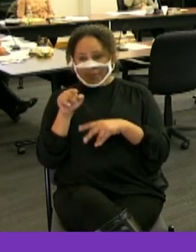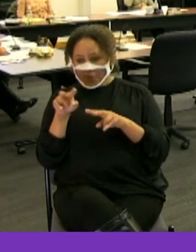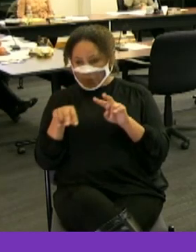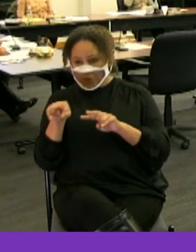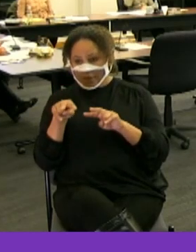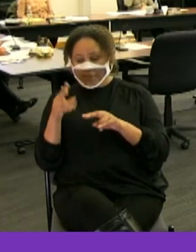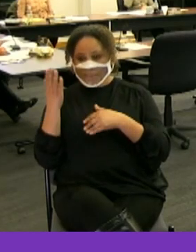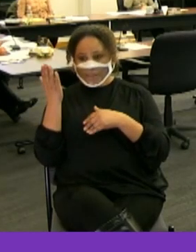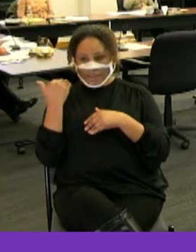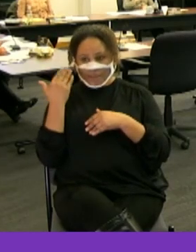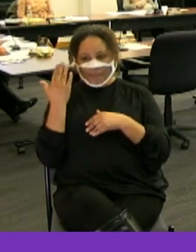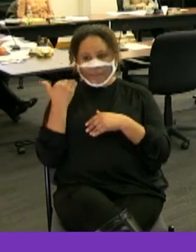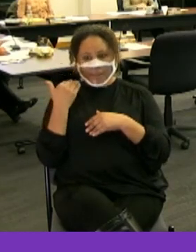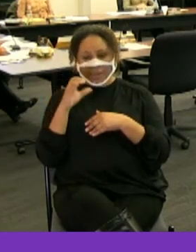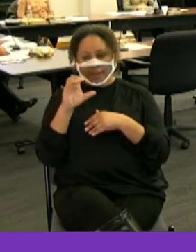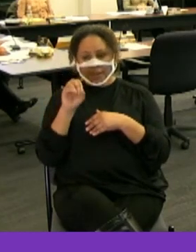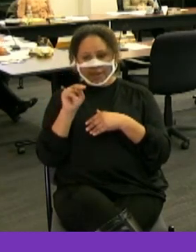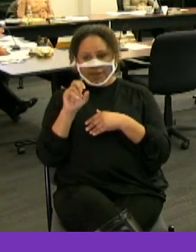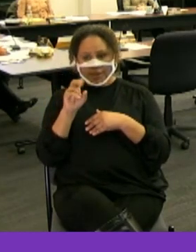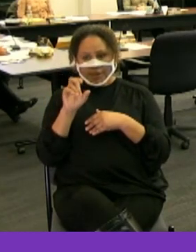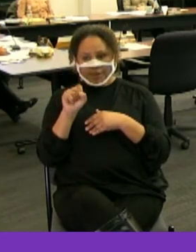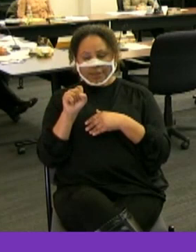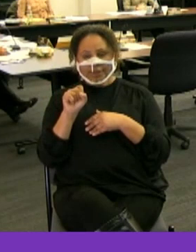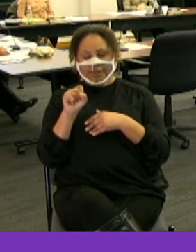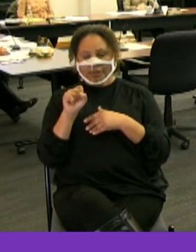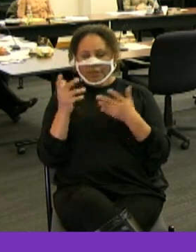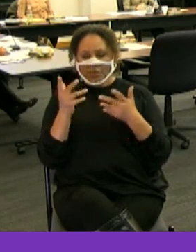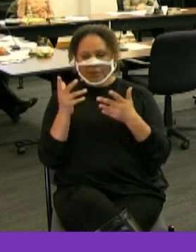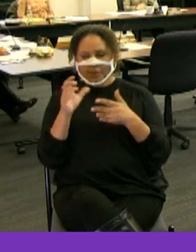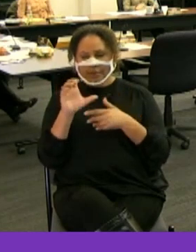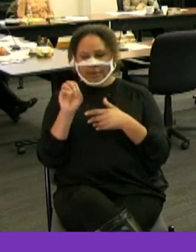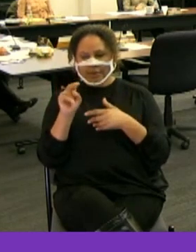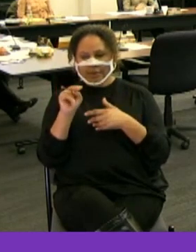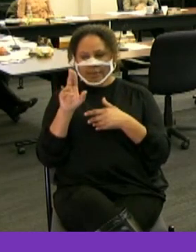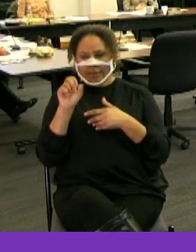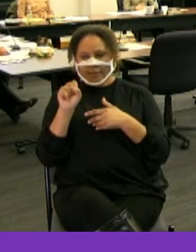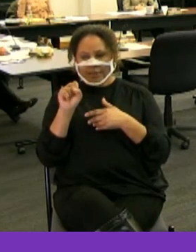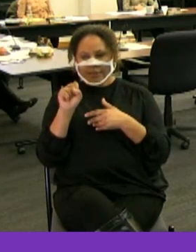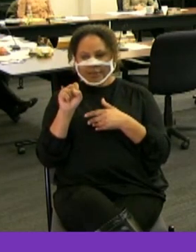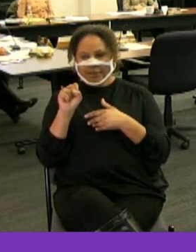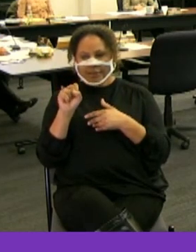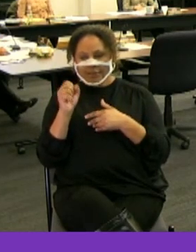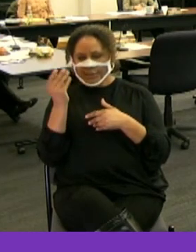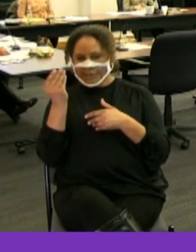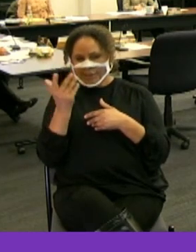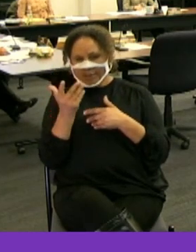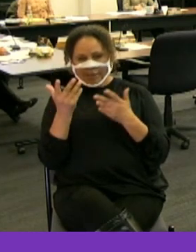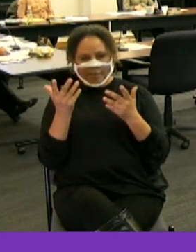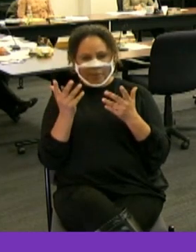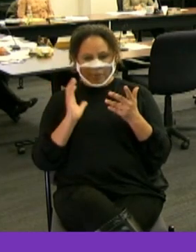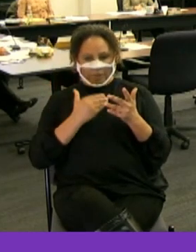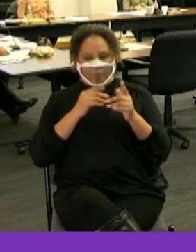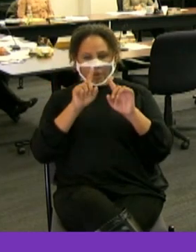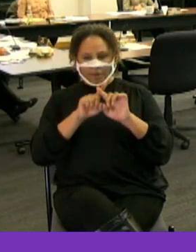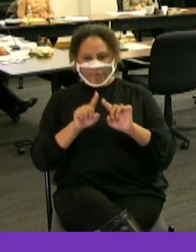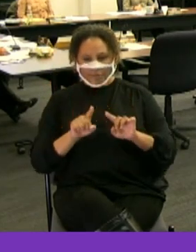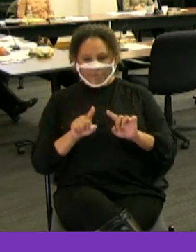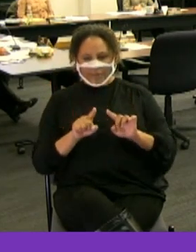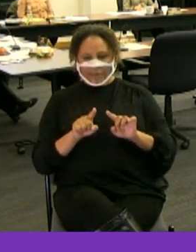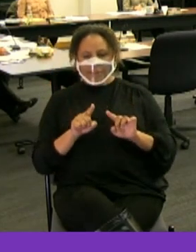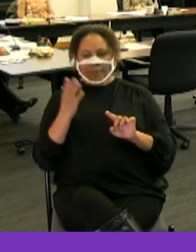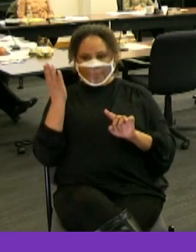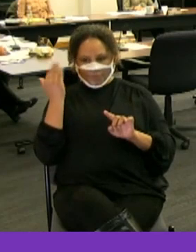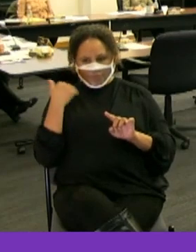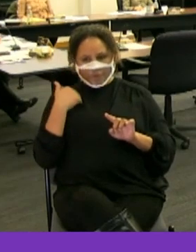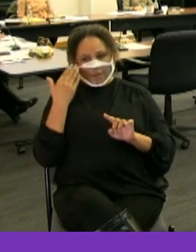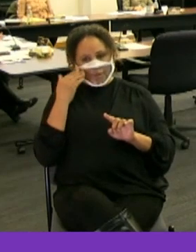you share, Dr. Mitchell, what did the last census say about our diversity, the 2020 census? I know you mentioned it briefly in a conversation